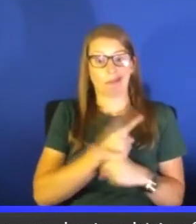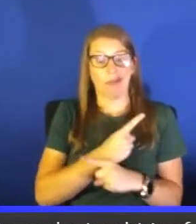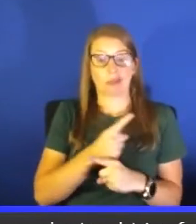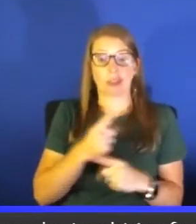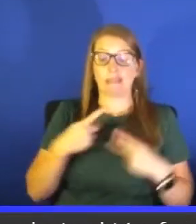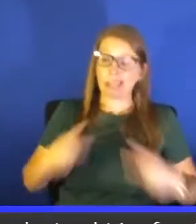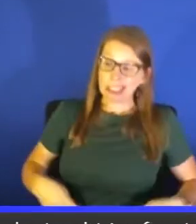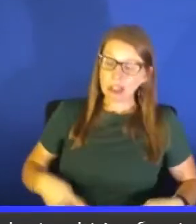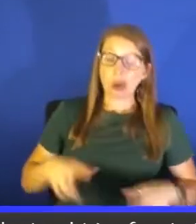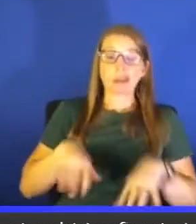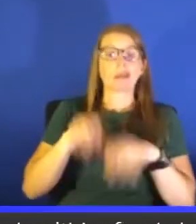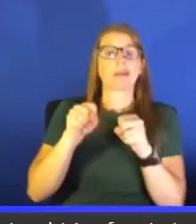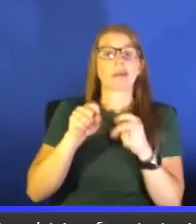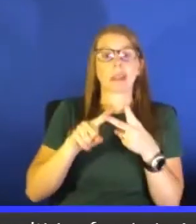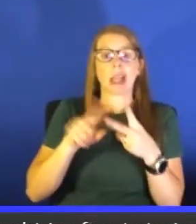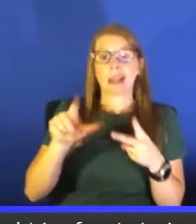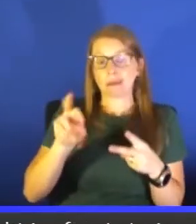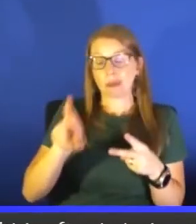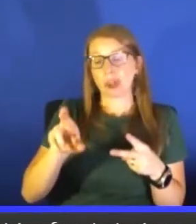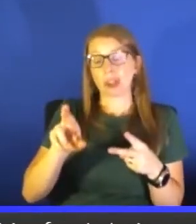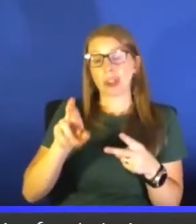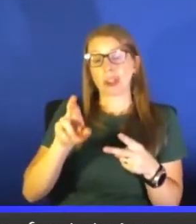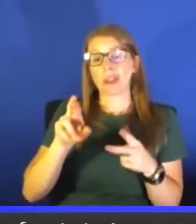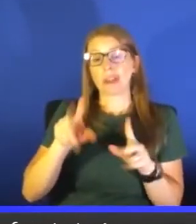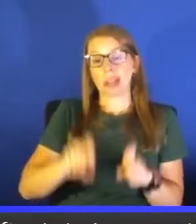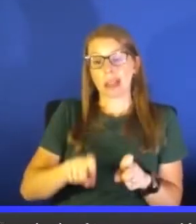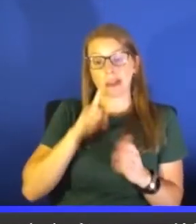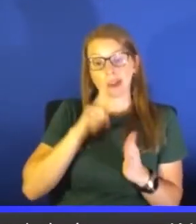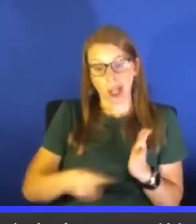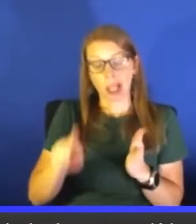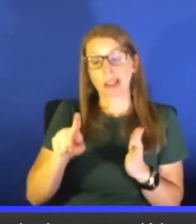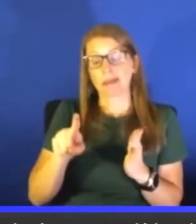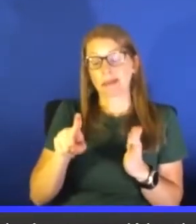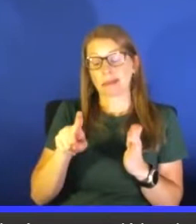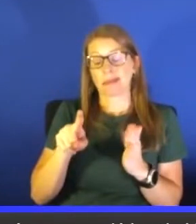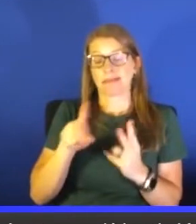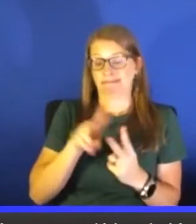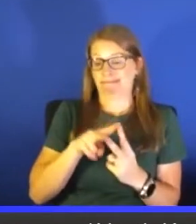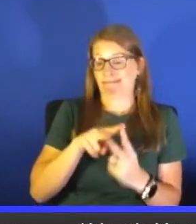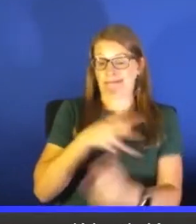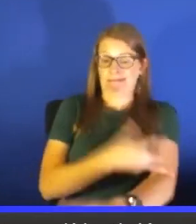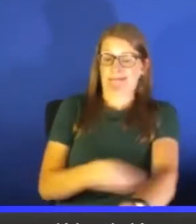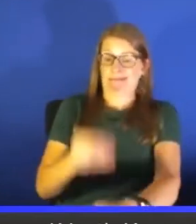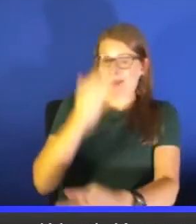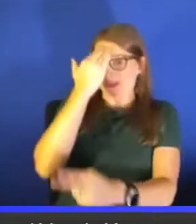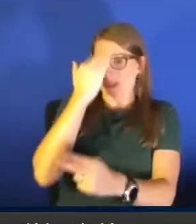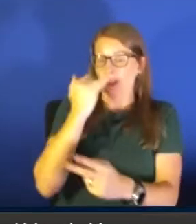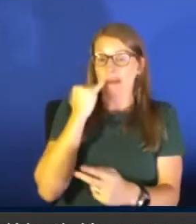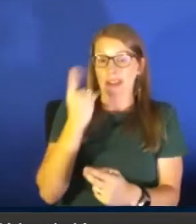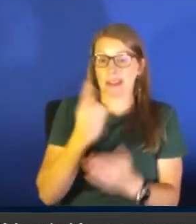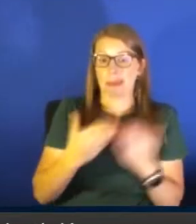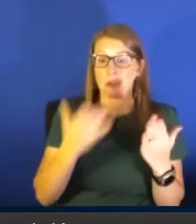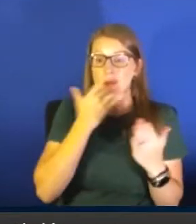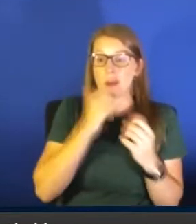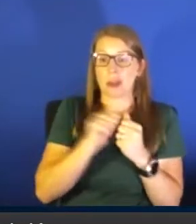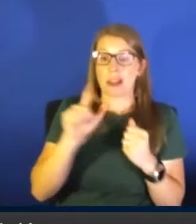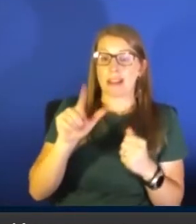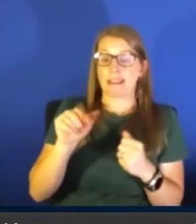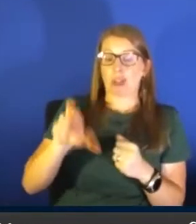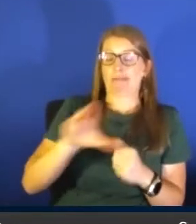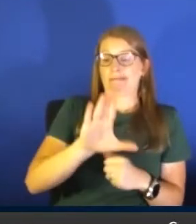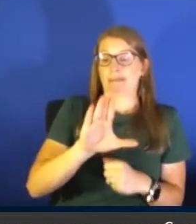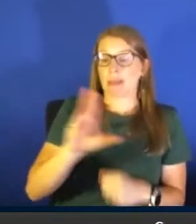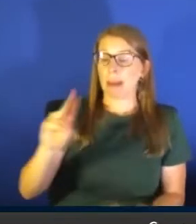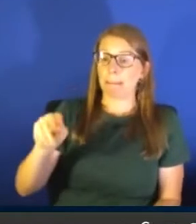physicals, get those liver tests checked. That's really our only way to know initially that there's something wrong with your liver. All right, Bob, what else? Okay, Mike wants